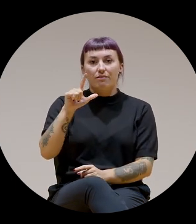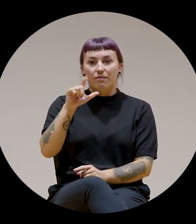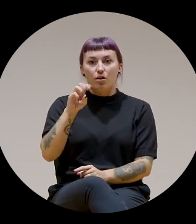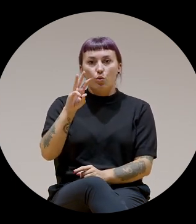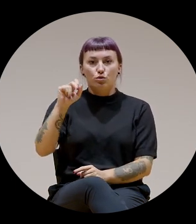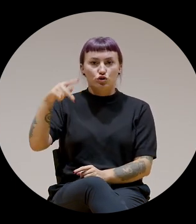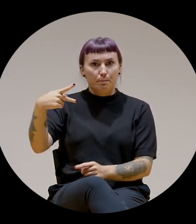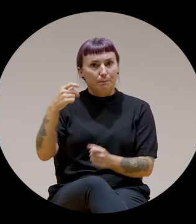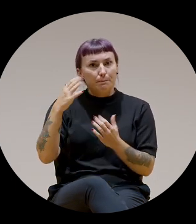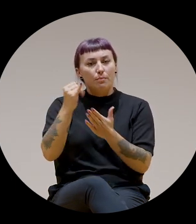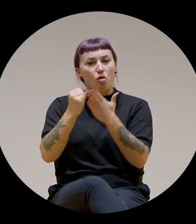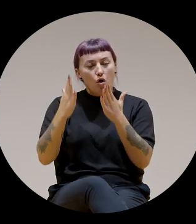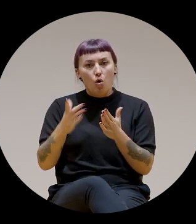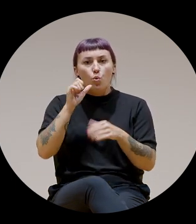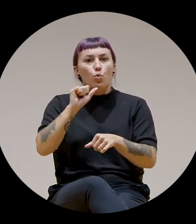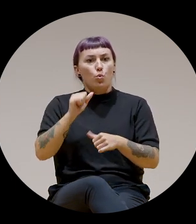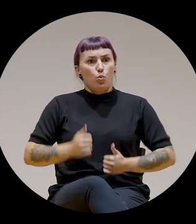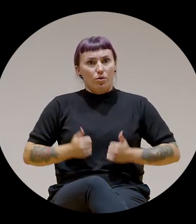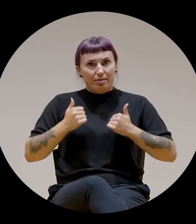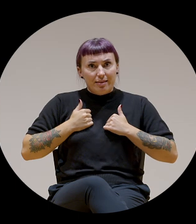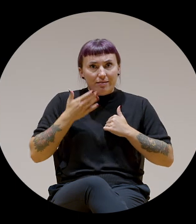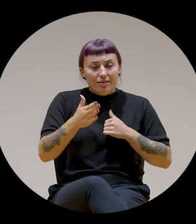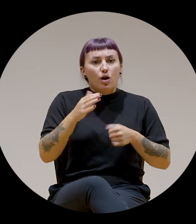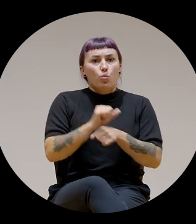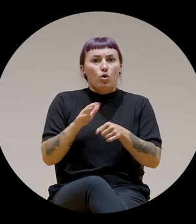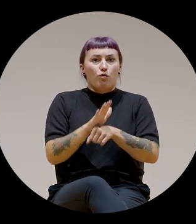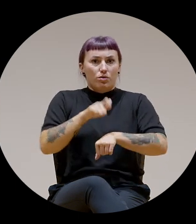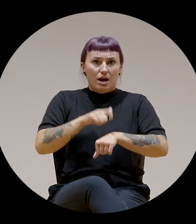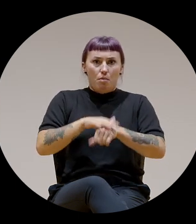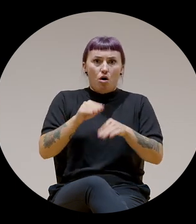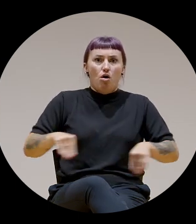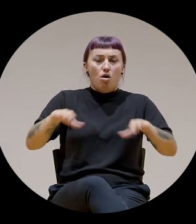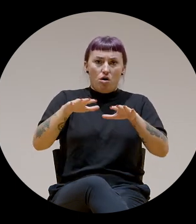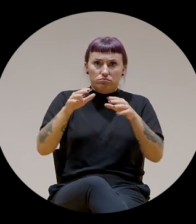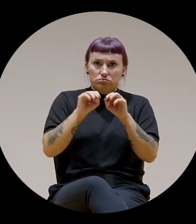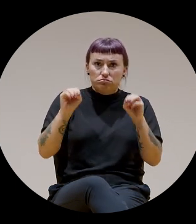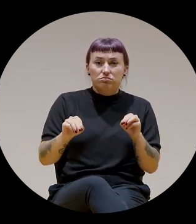fellowships to a number of artists who lived on the grounds and worked full-time, something that